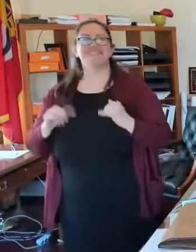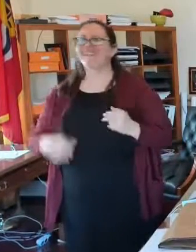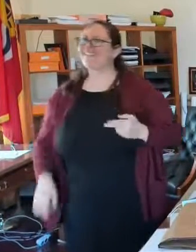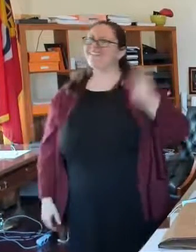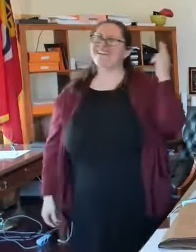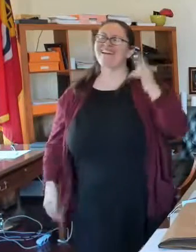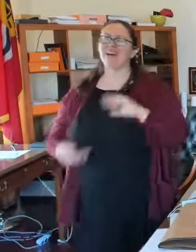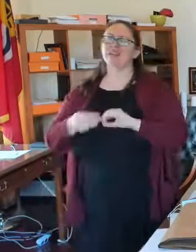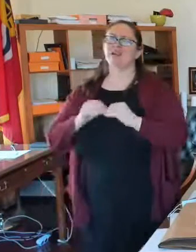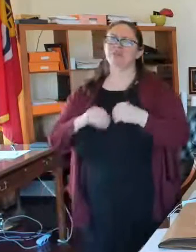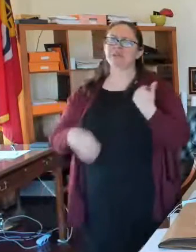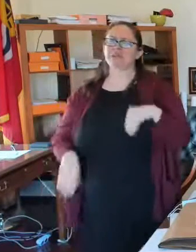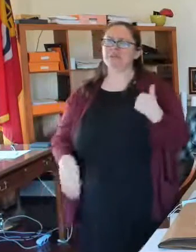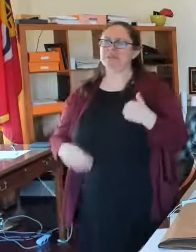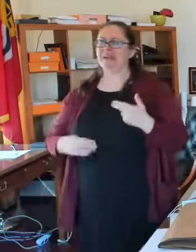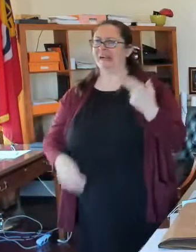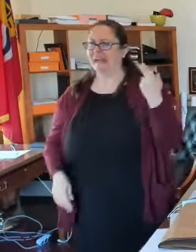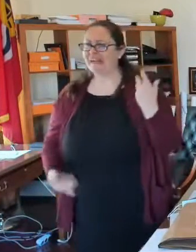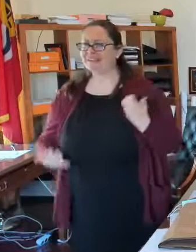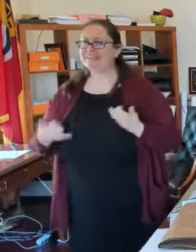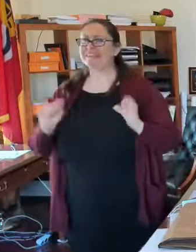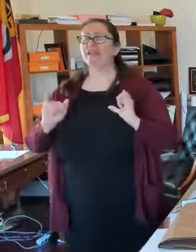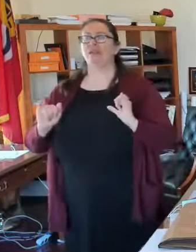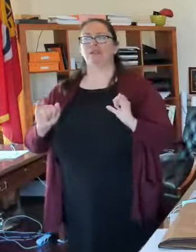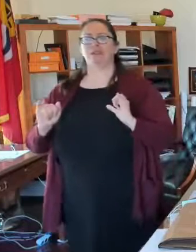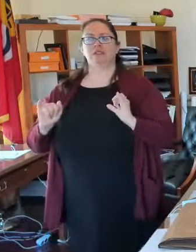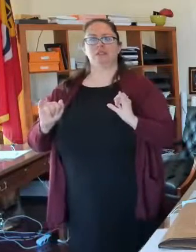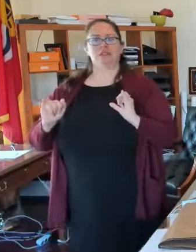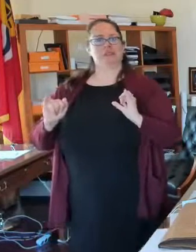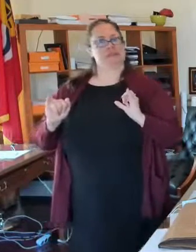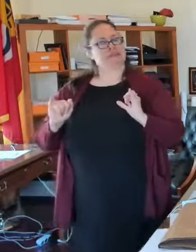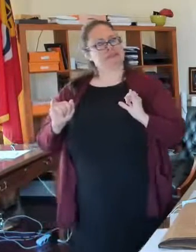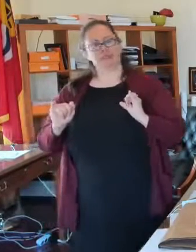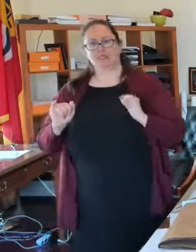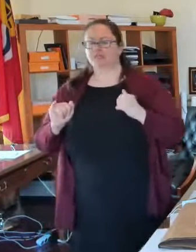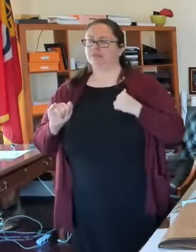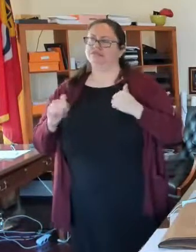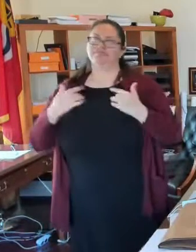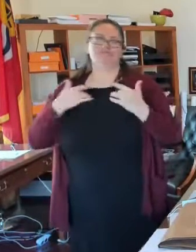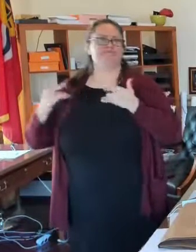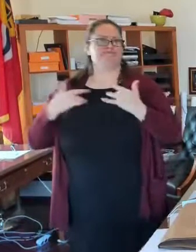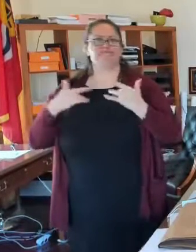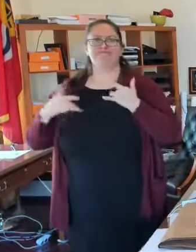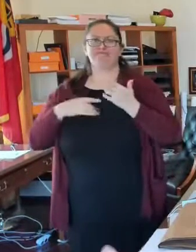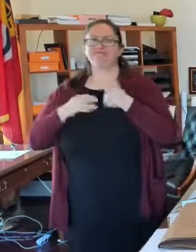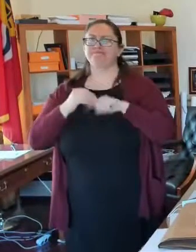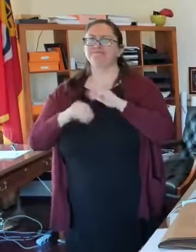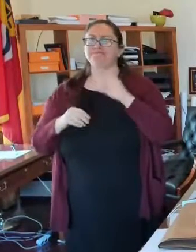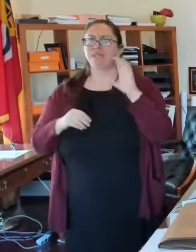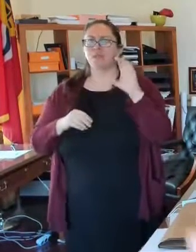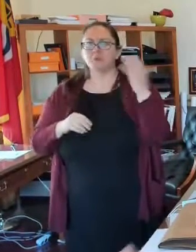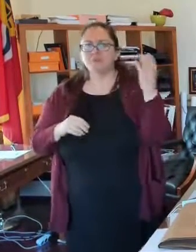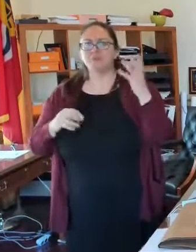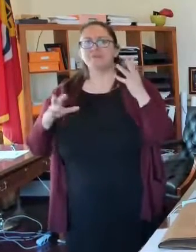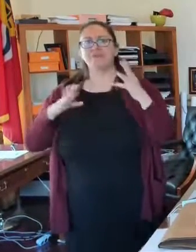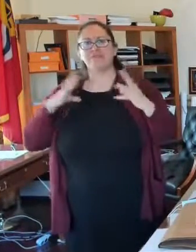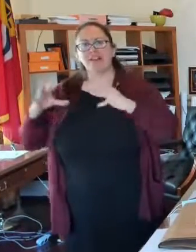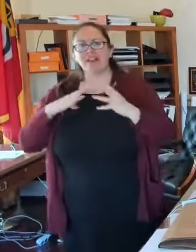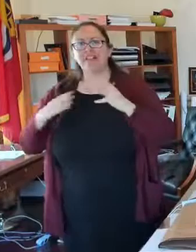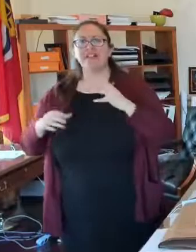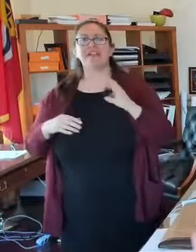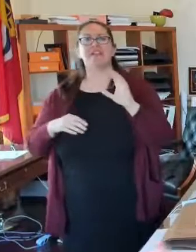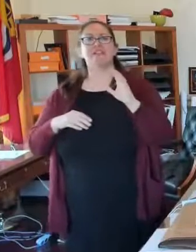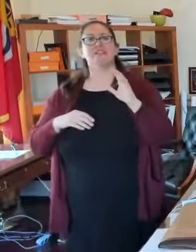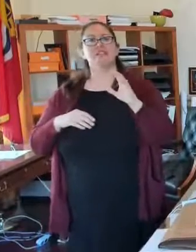And so we're concerned about the holidays. We're concerned about tomorrow,